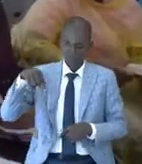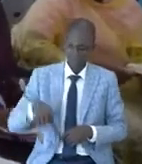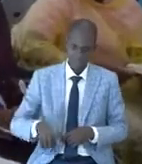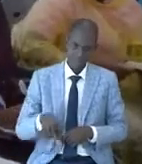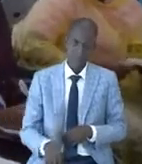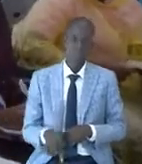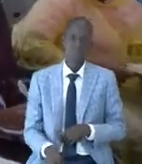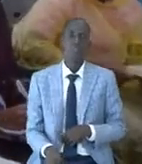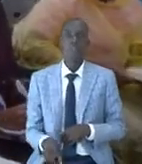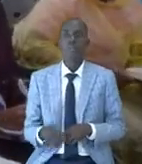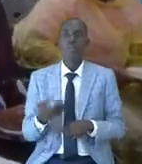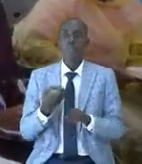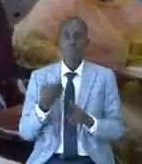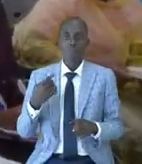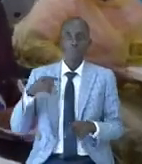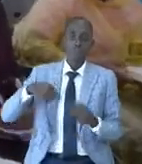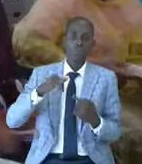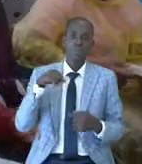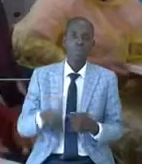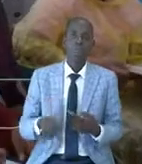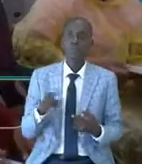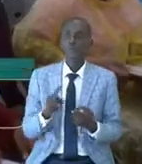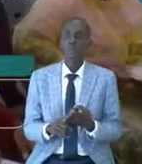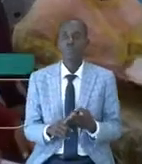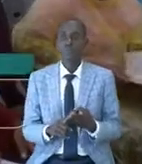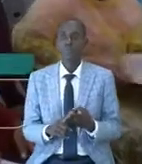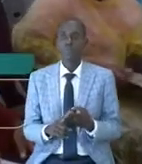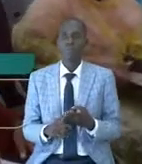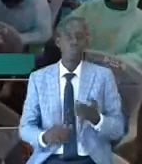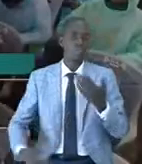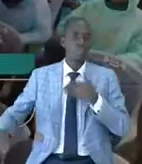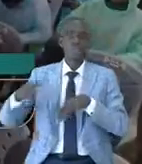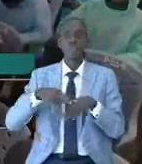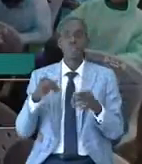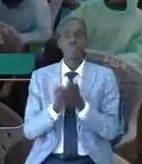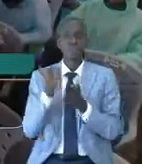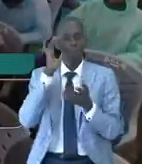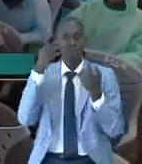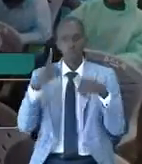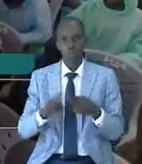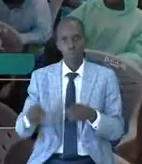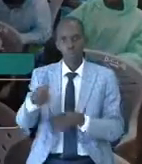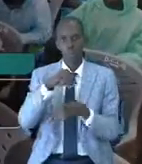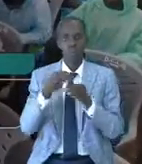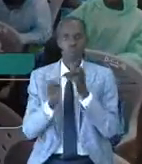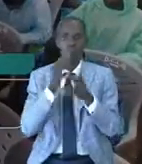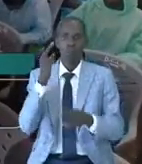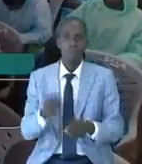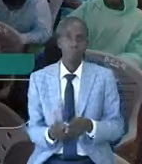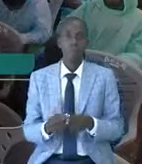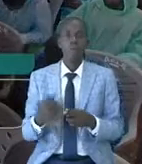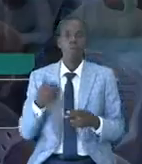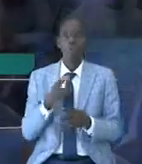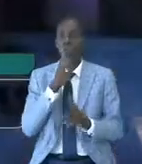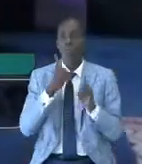to restoration. Restoration has come in Jesus' name. We're talking about a